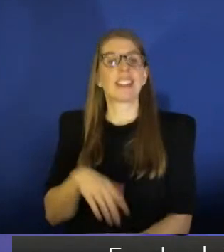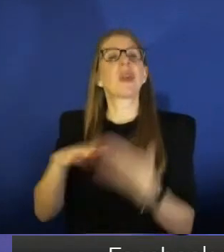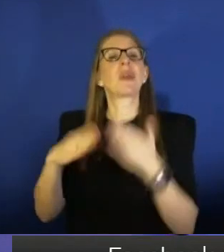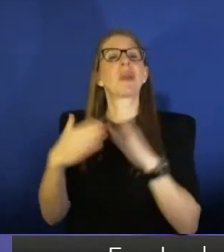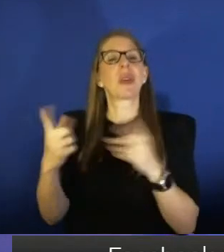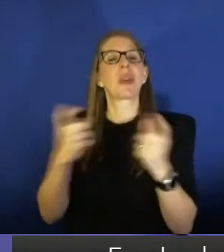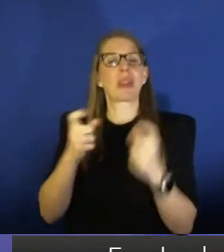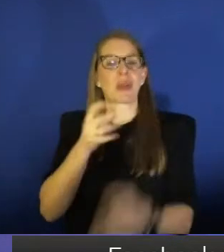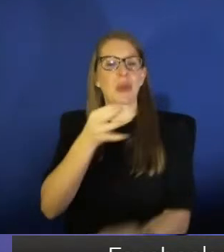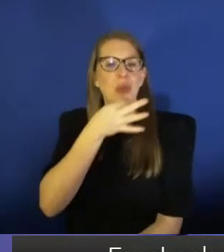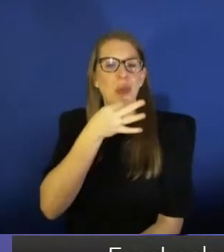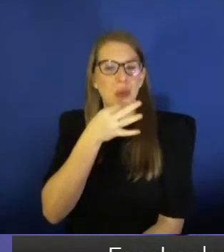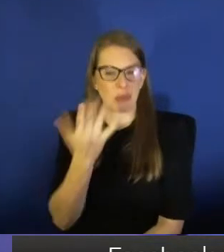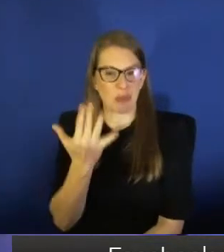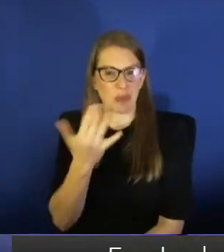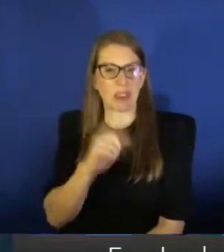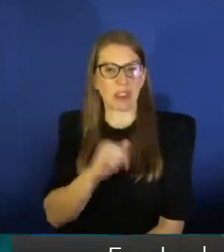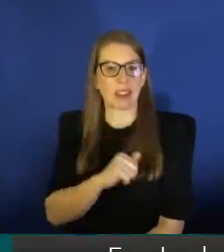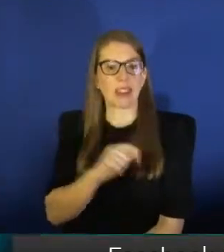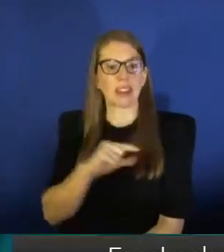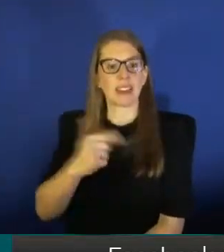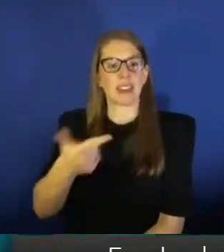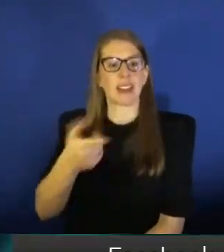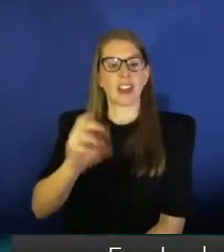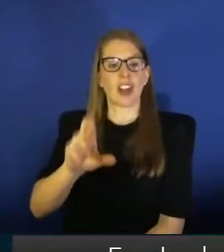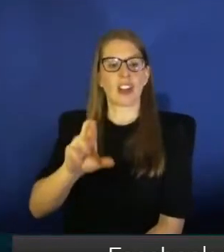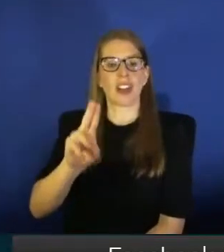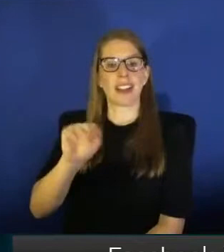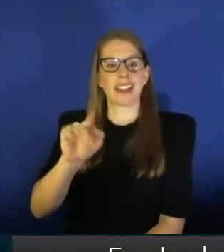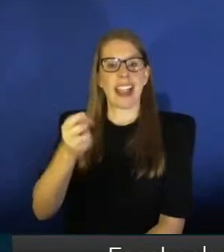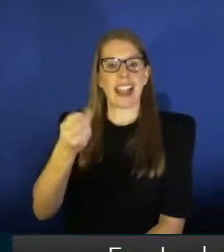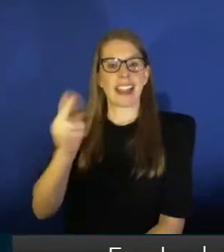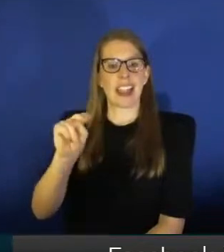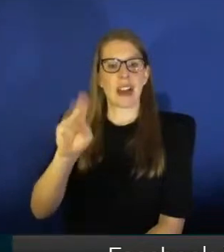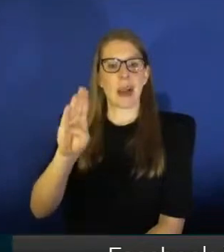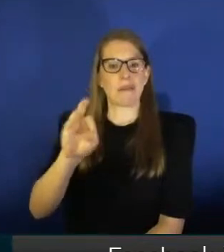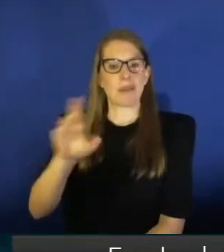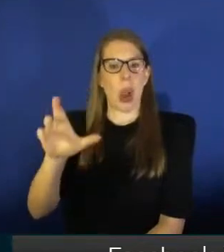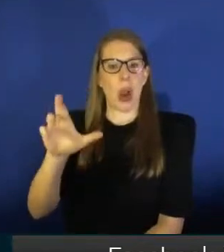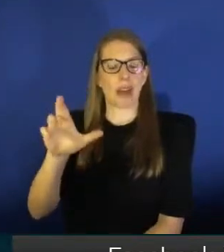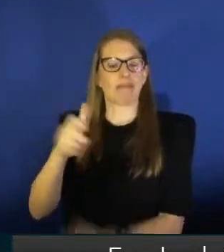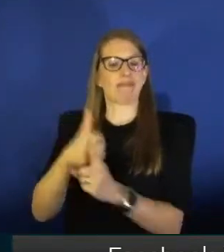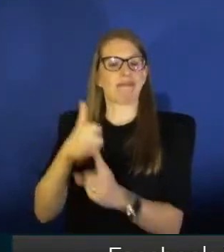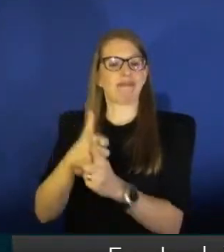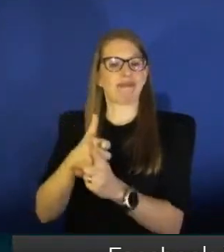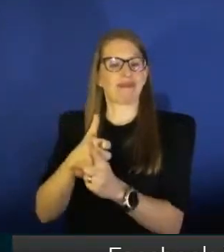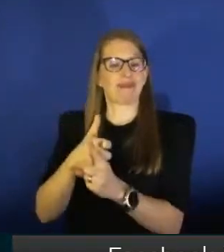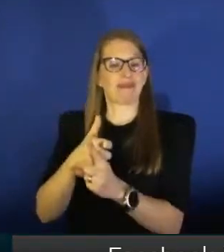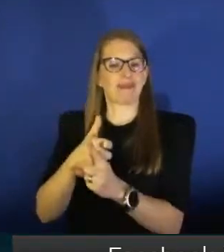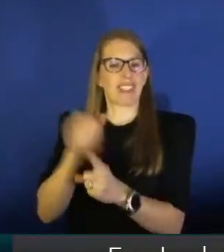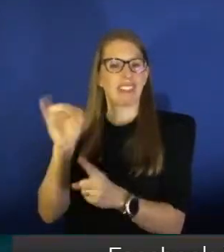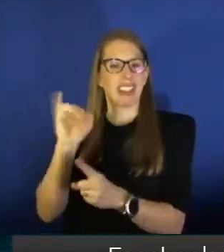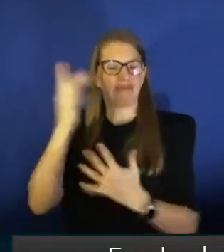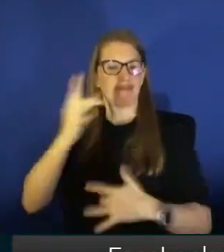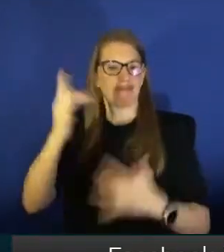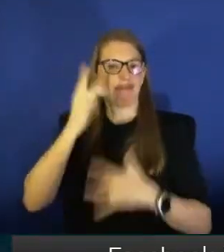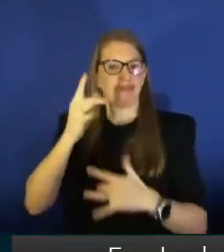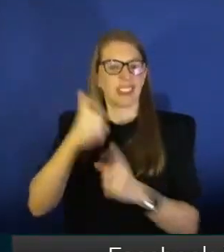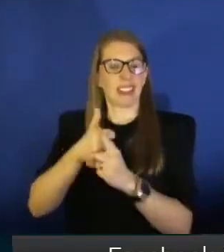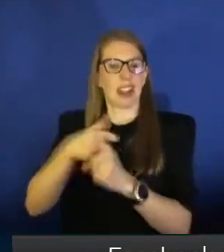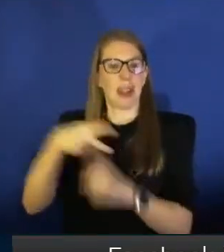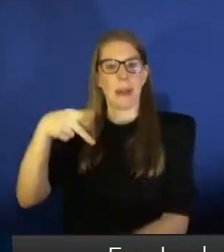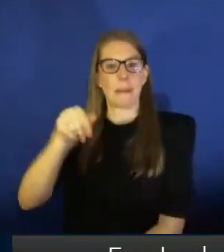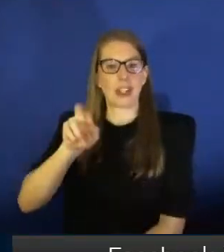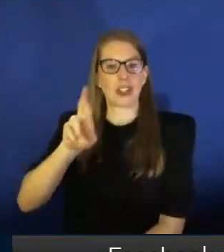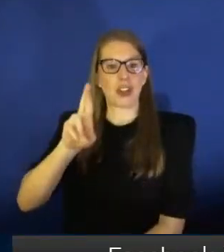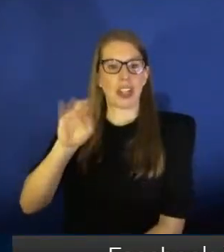few moments, but I want to turn now to Dr. Nathan Bahr, infectious disease physician here at the health system. He is back, well rested from paternity leave, in for Dr. Dana